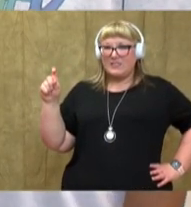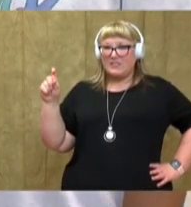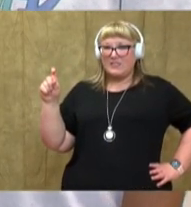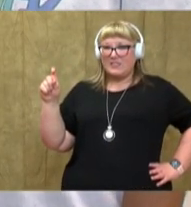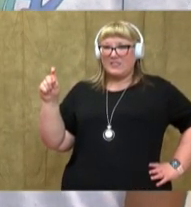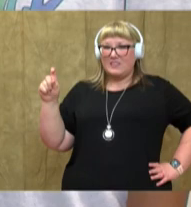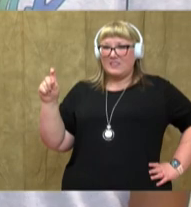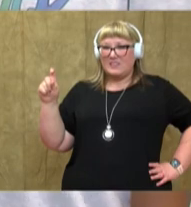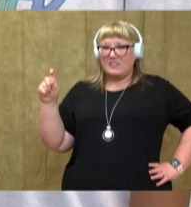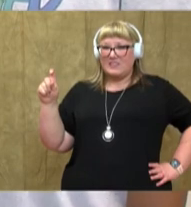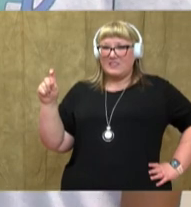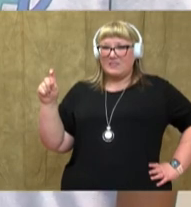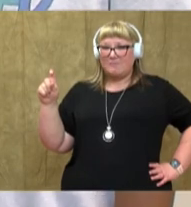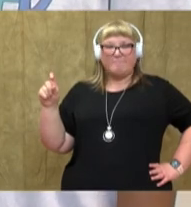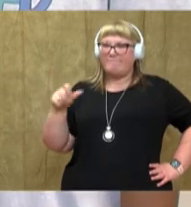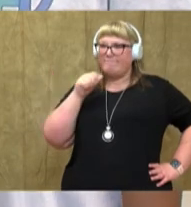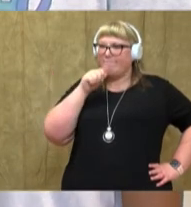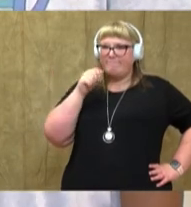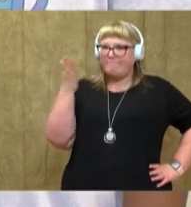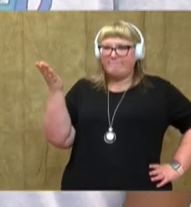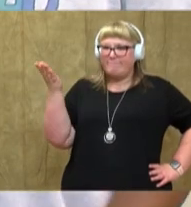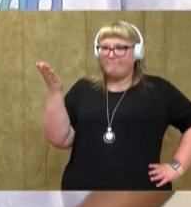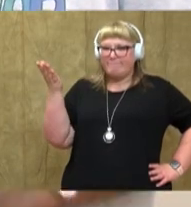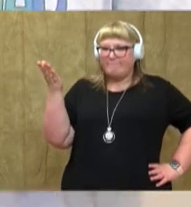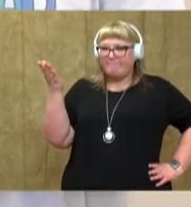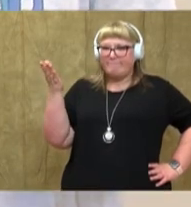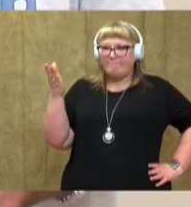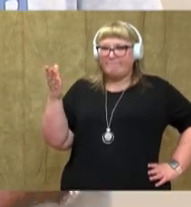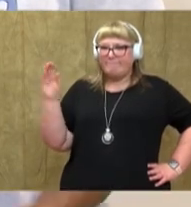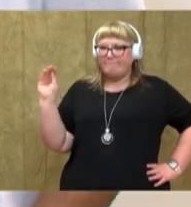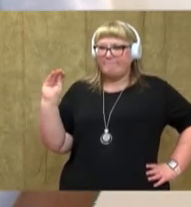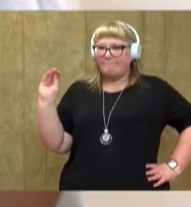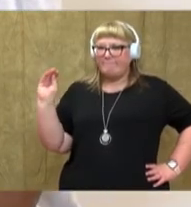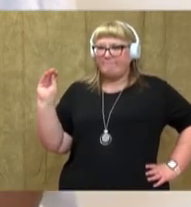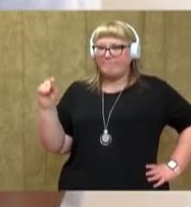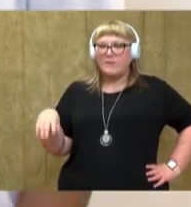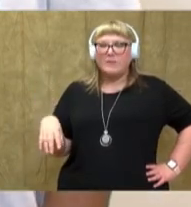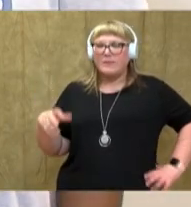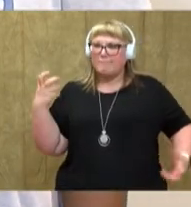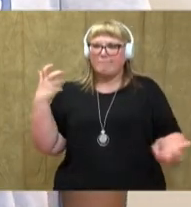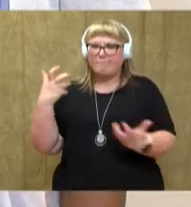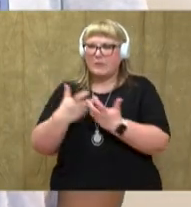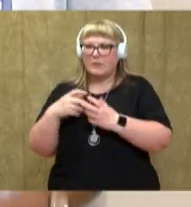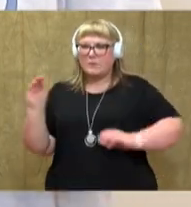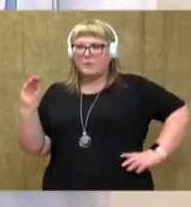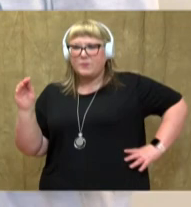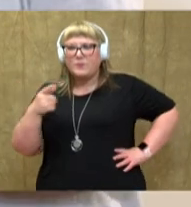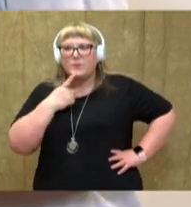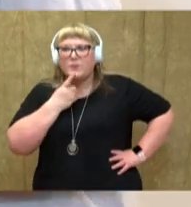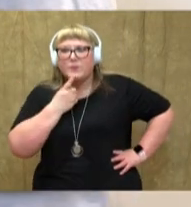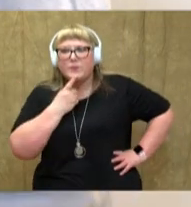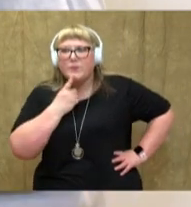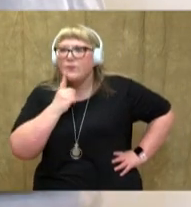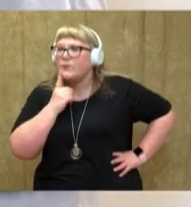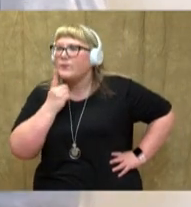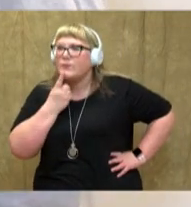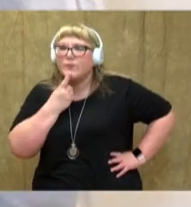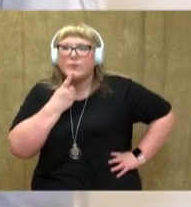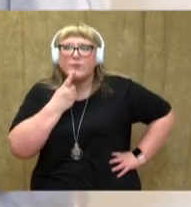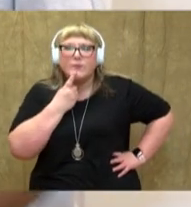I'm saying the word, I'm hearing the sounds, but the sounds and the connection to the letters are not matching up for me here. Can you find another